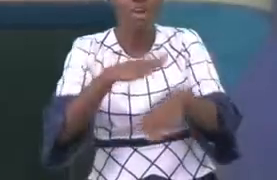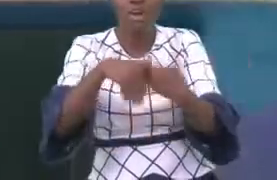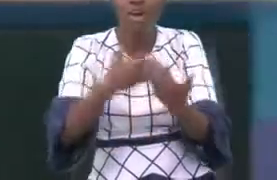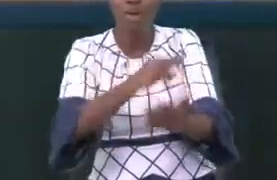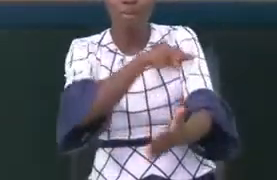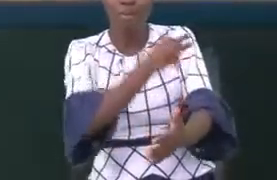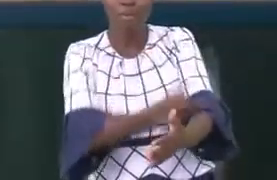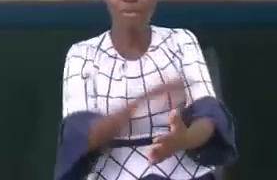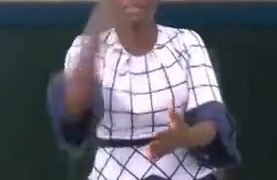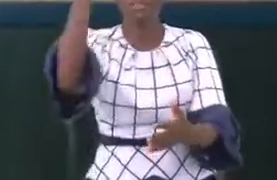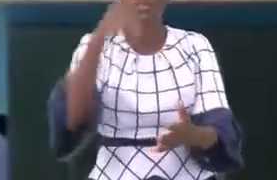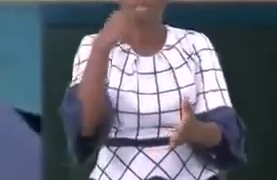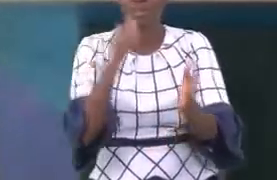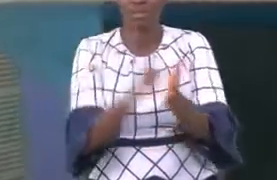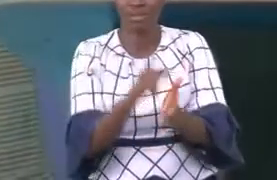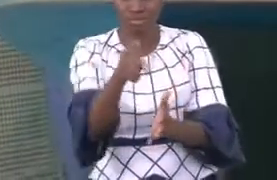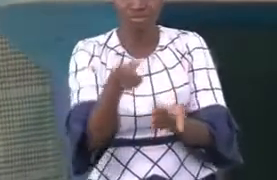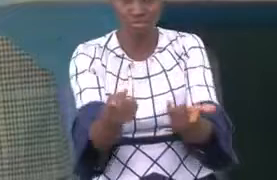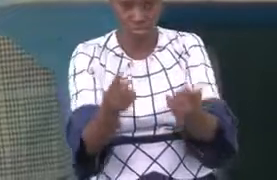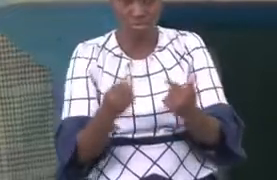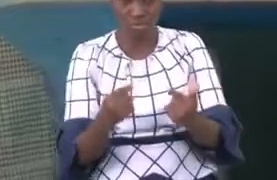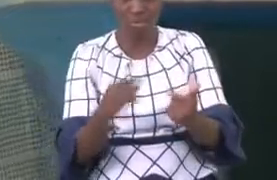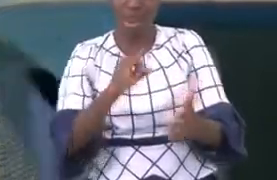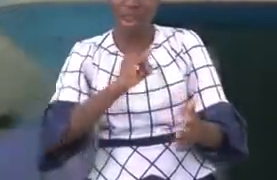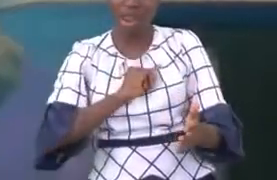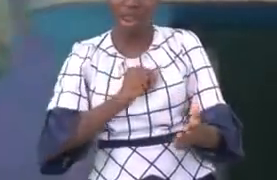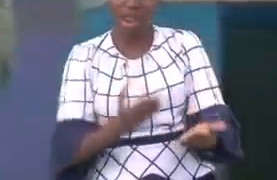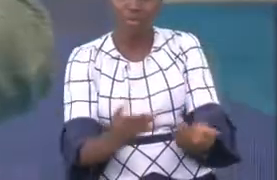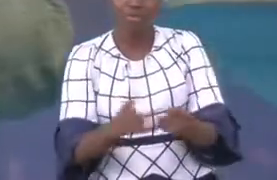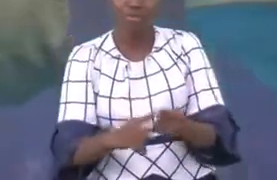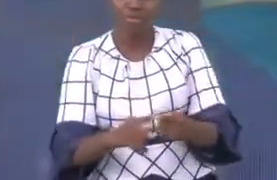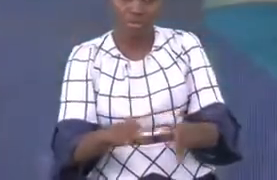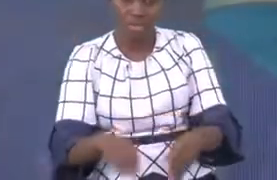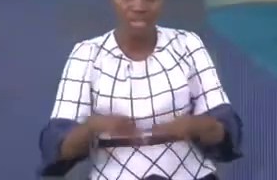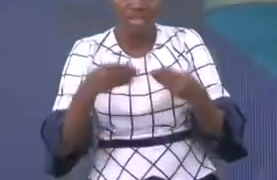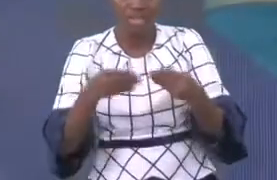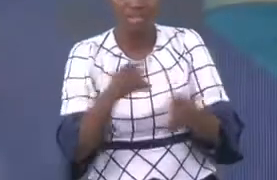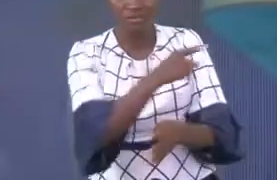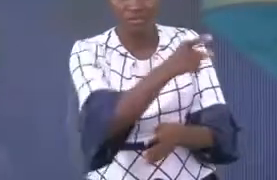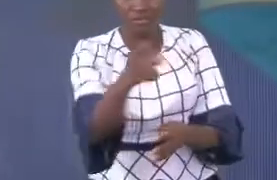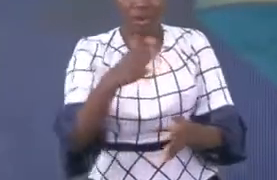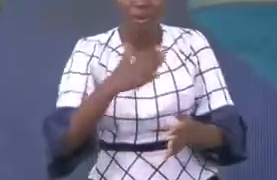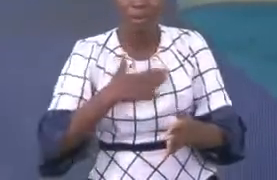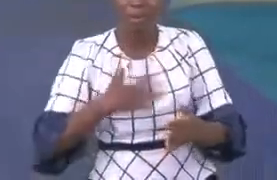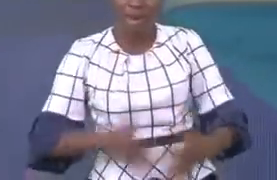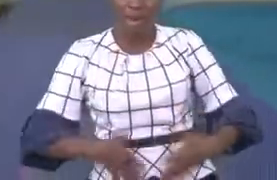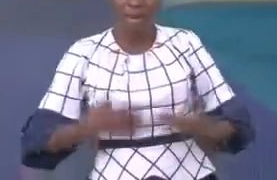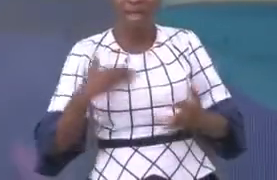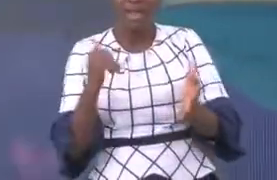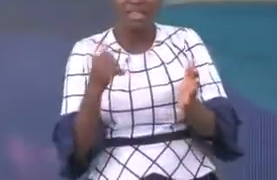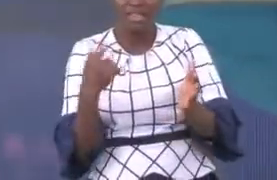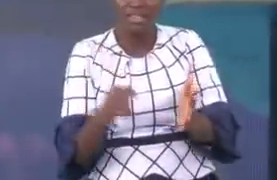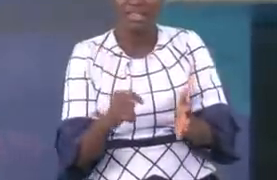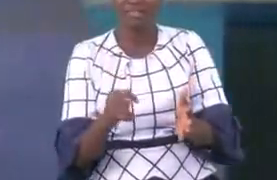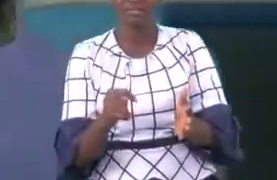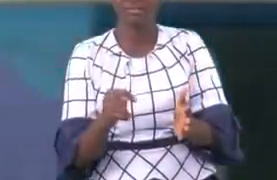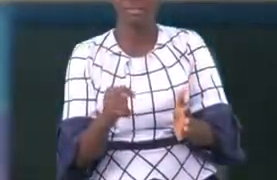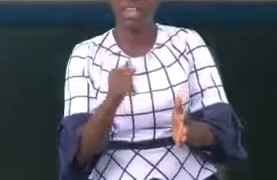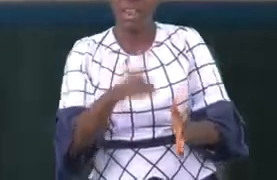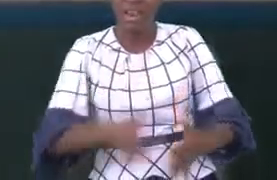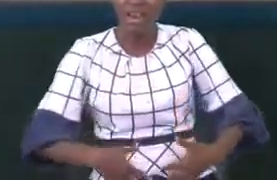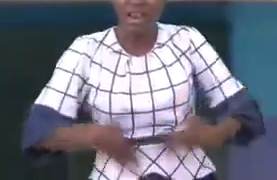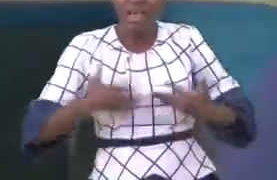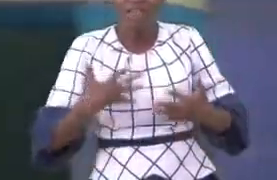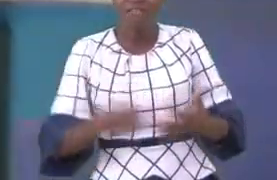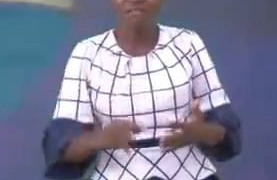my life, the very life of God. And the only thing you can do is to listen to him